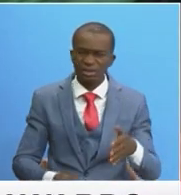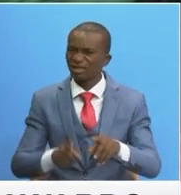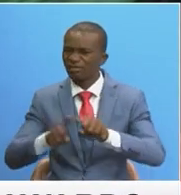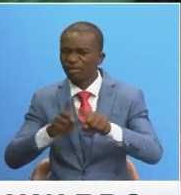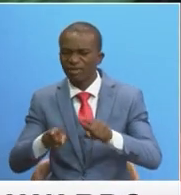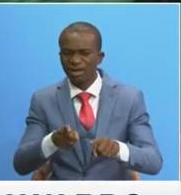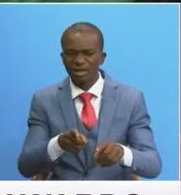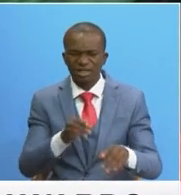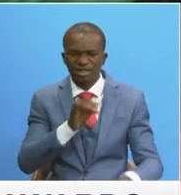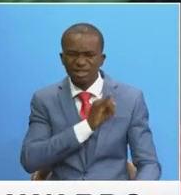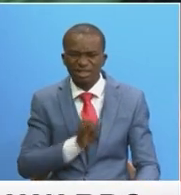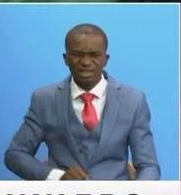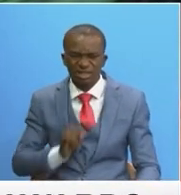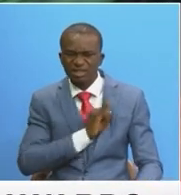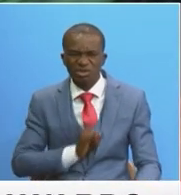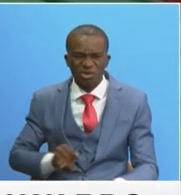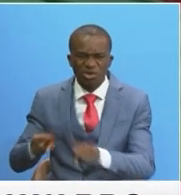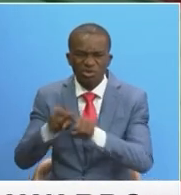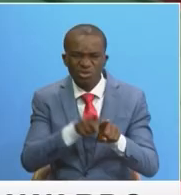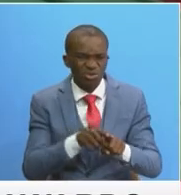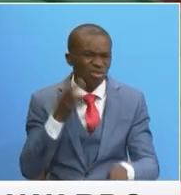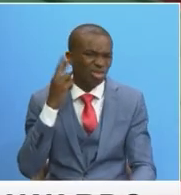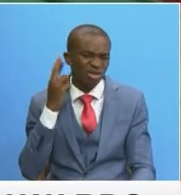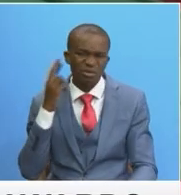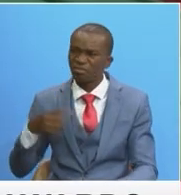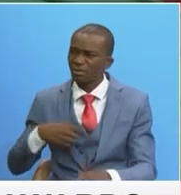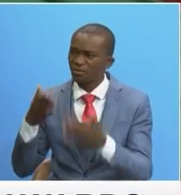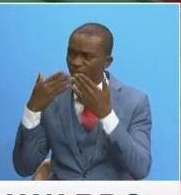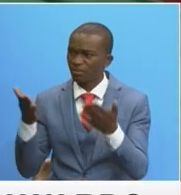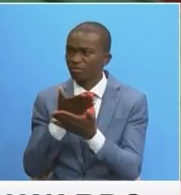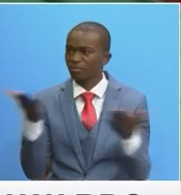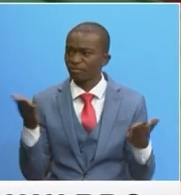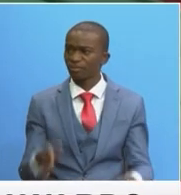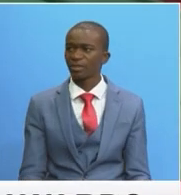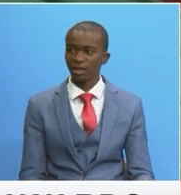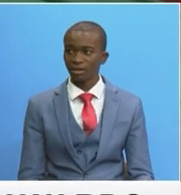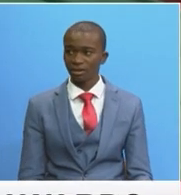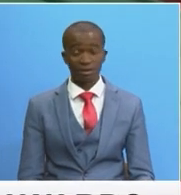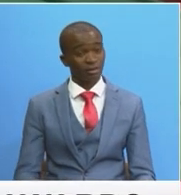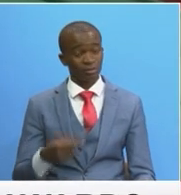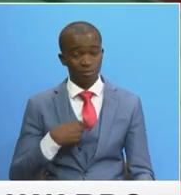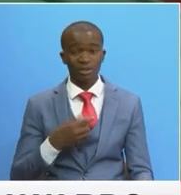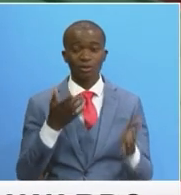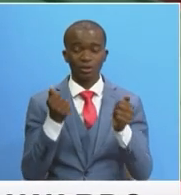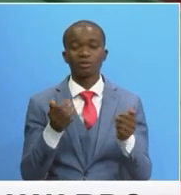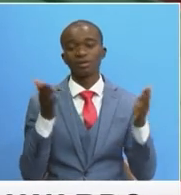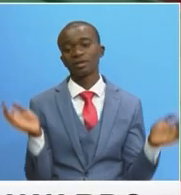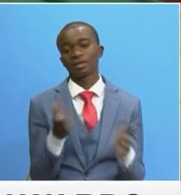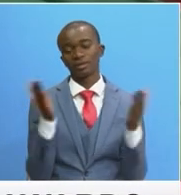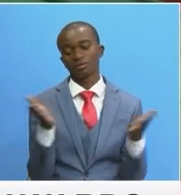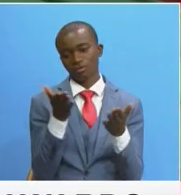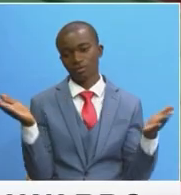and also the radio stations that are here. I just want to encourage you that these events